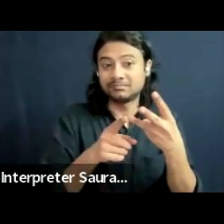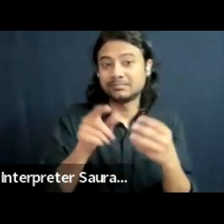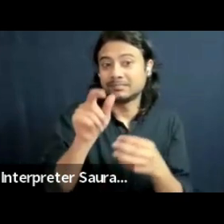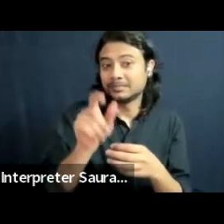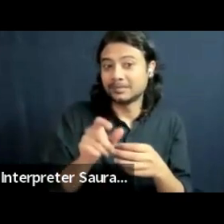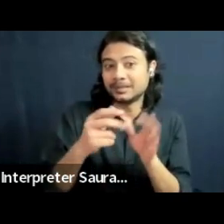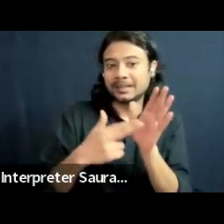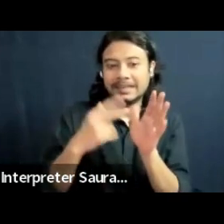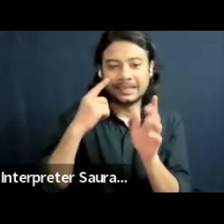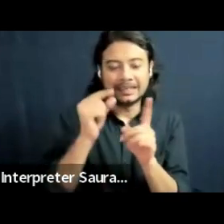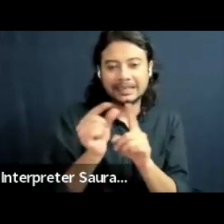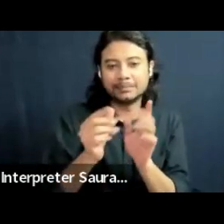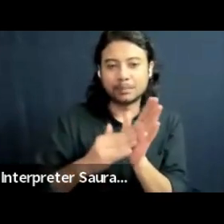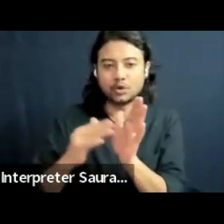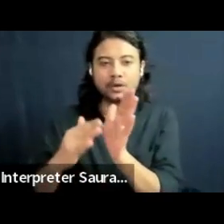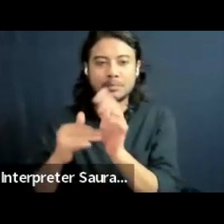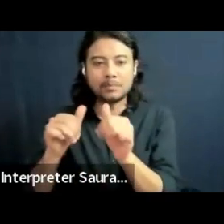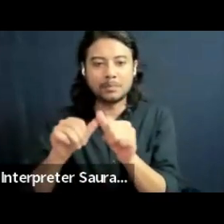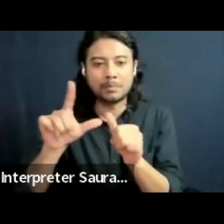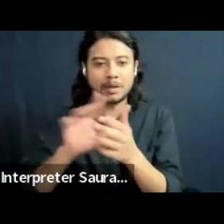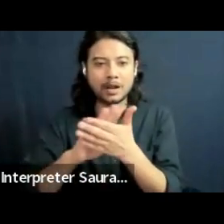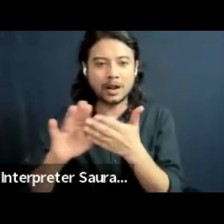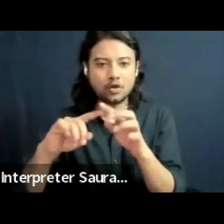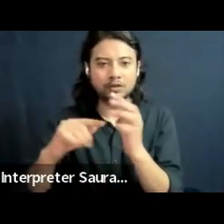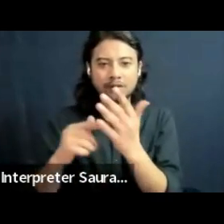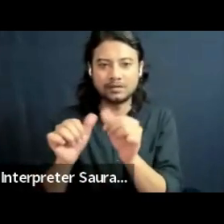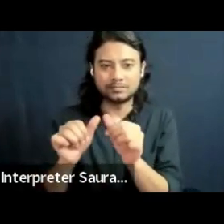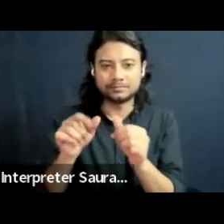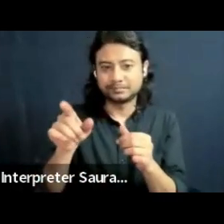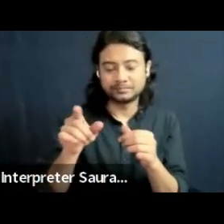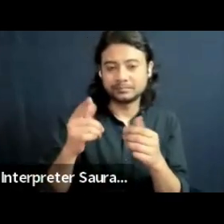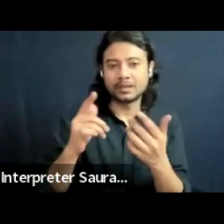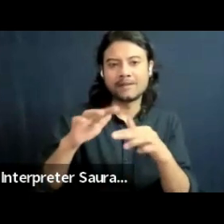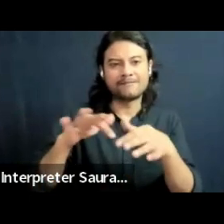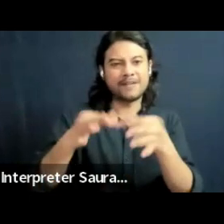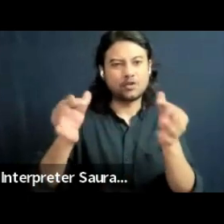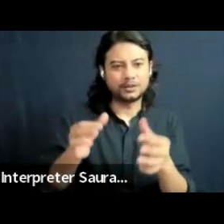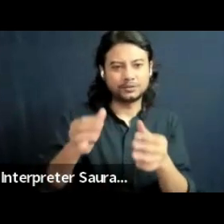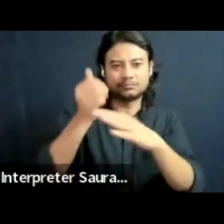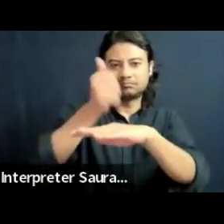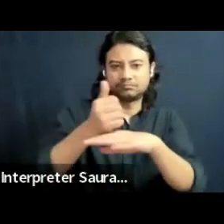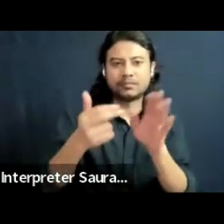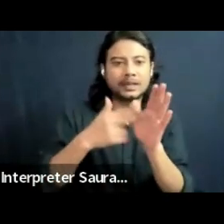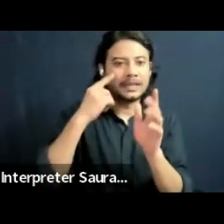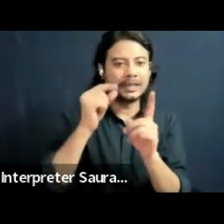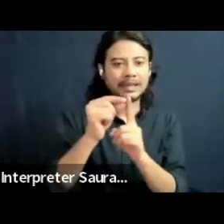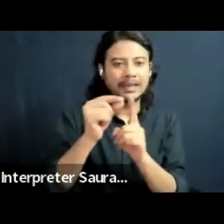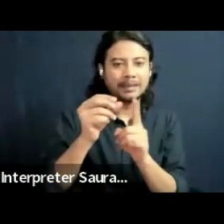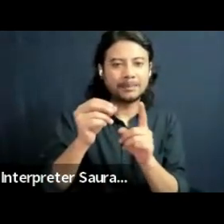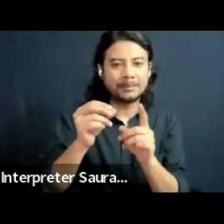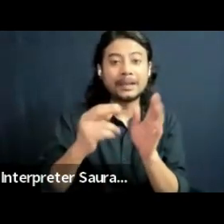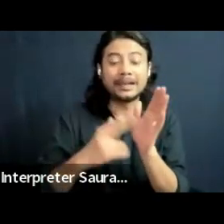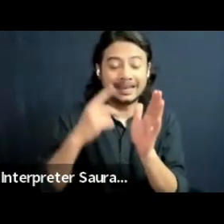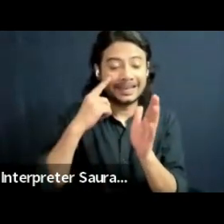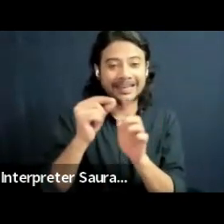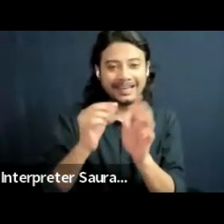Foundation, working in health and advocacy for persons with disabilities, as well as being the director of programs at the Quantum